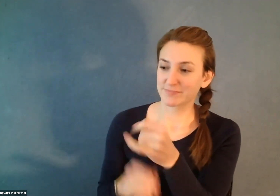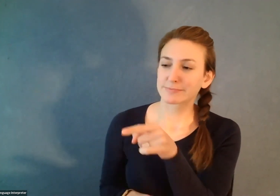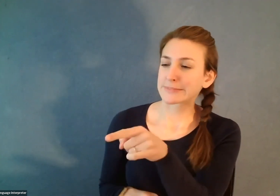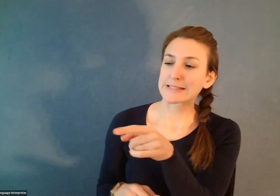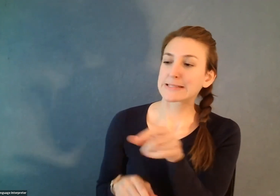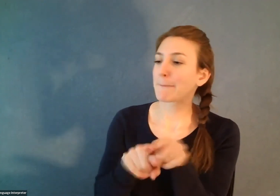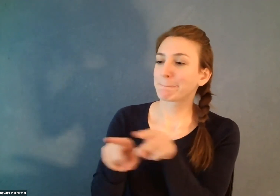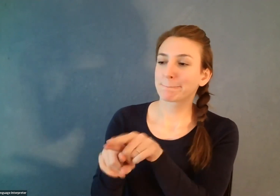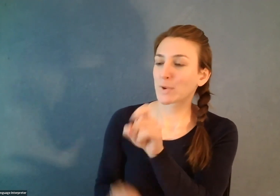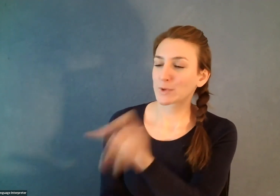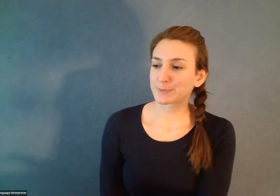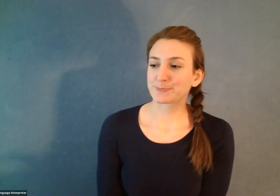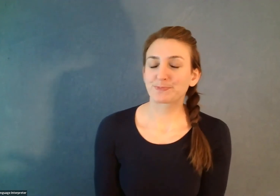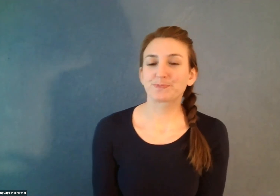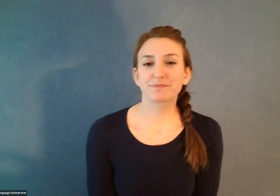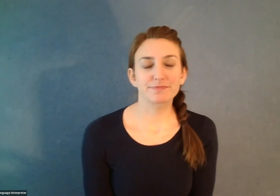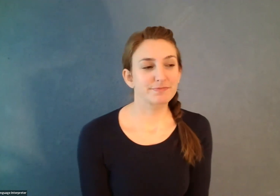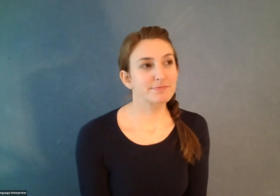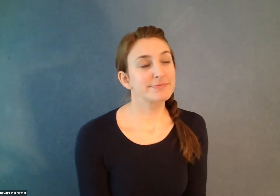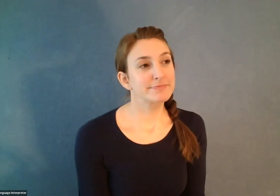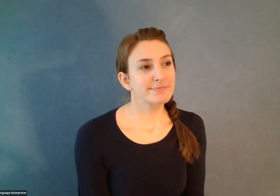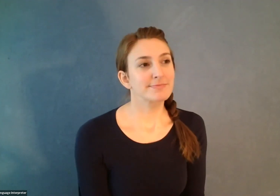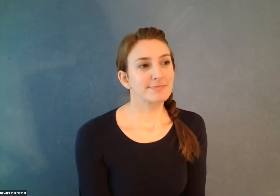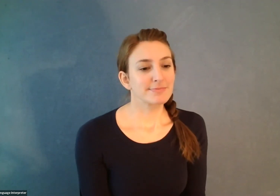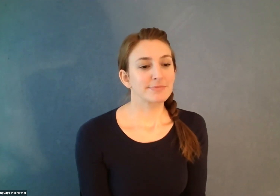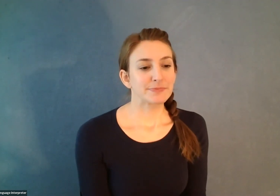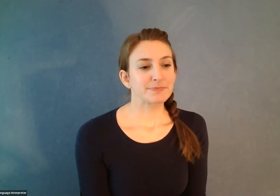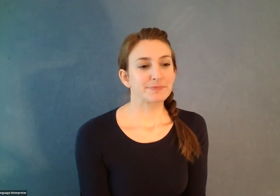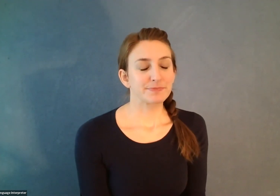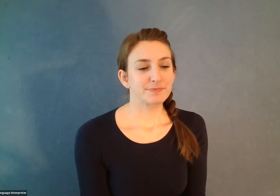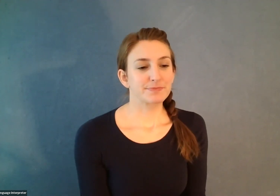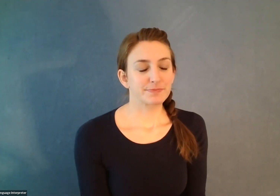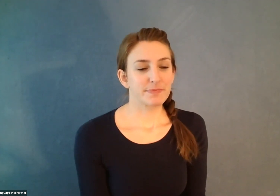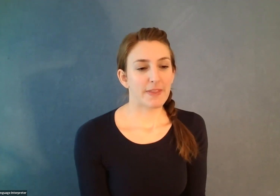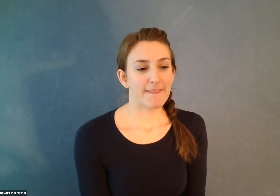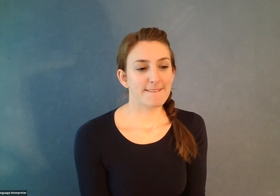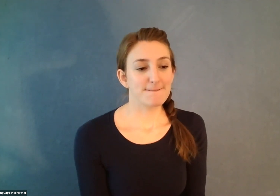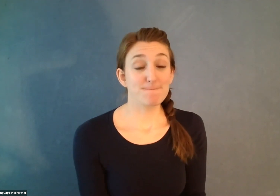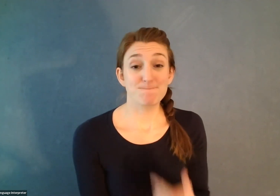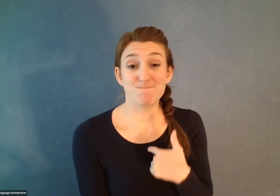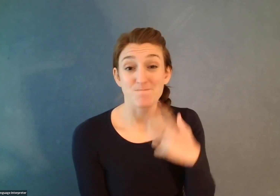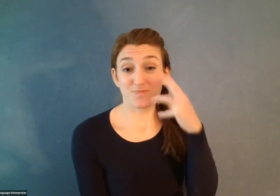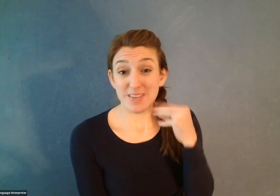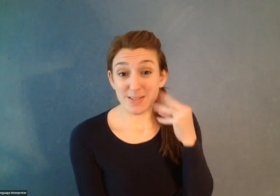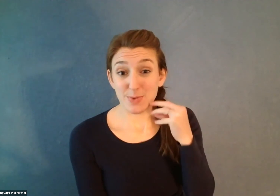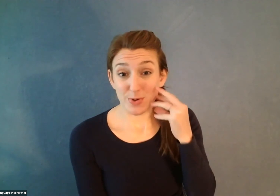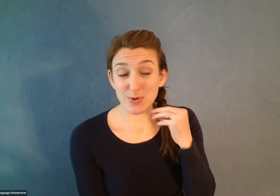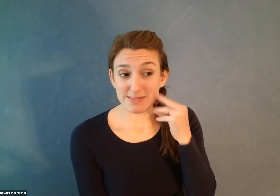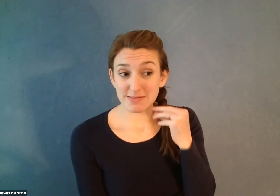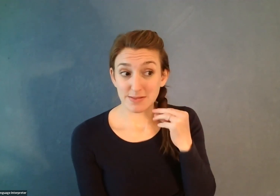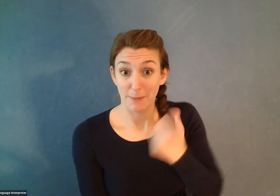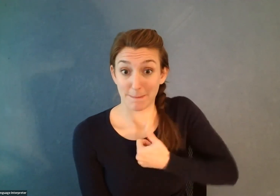profession? Okay, so as far as seeing firsthand anything like that, I haven't experienced it, but what I do know is that